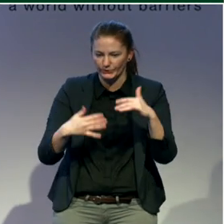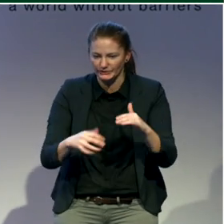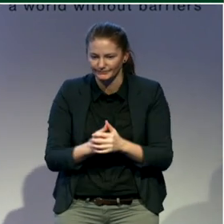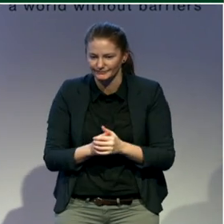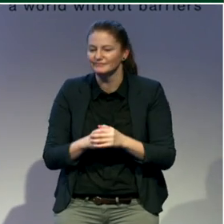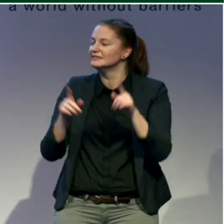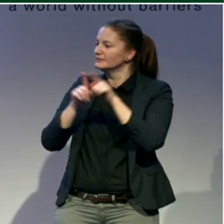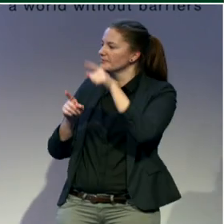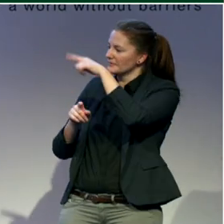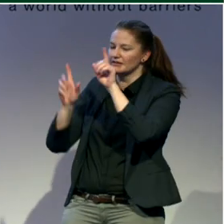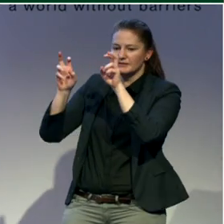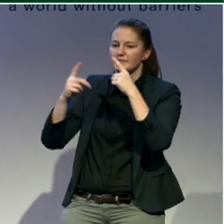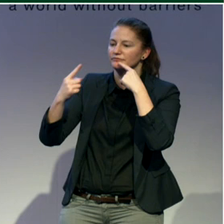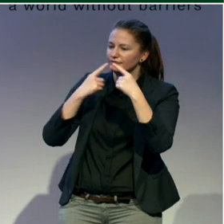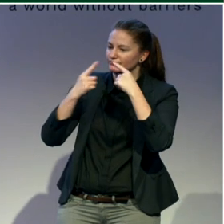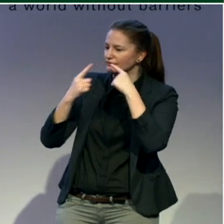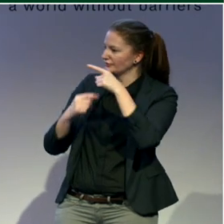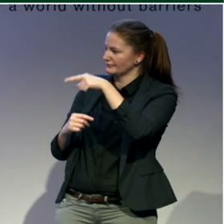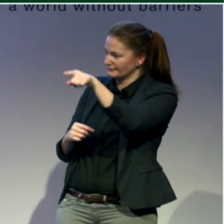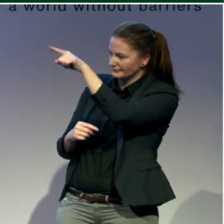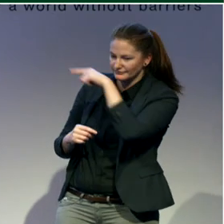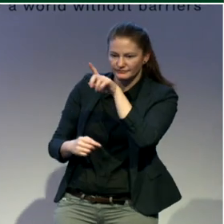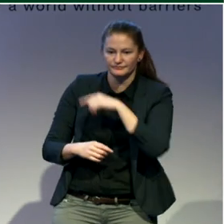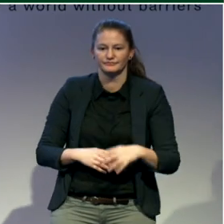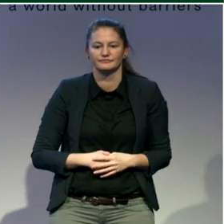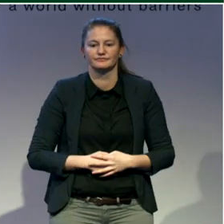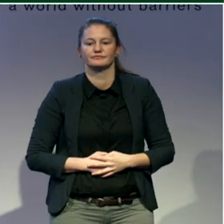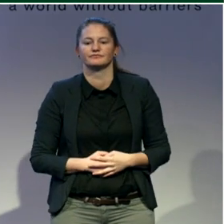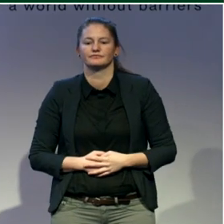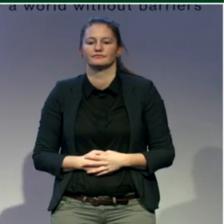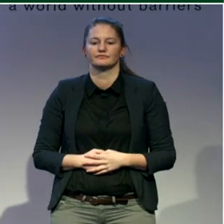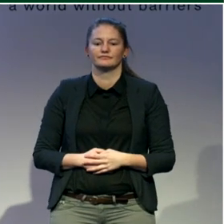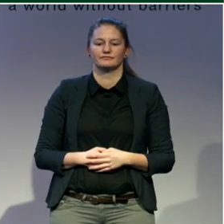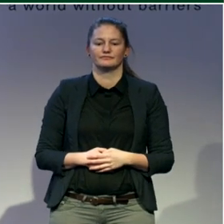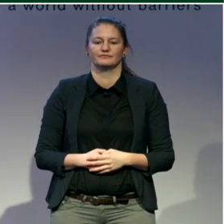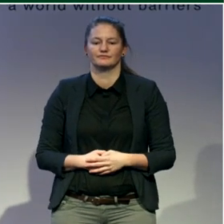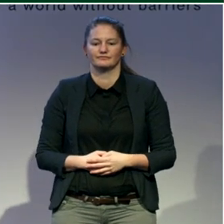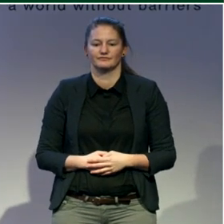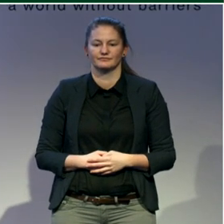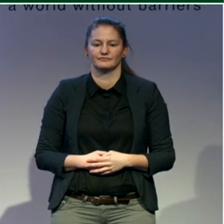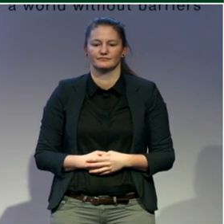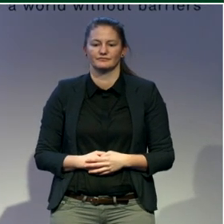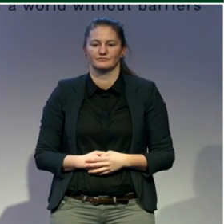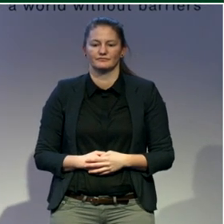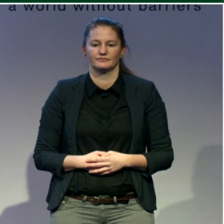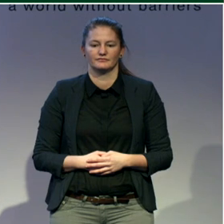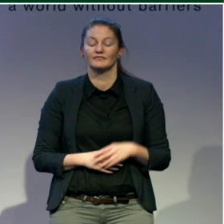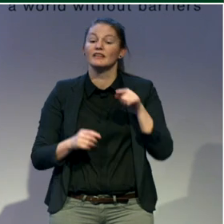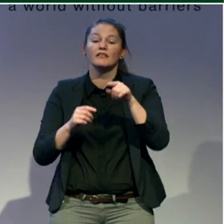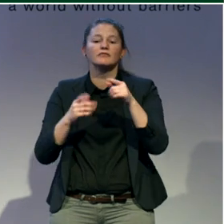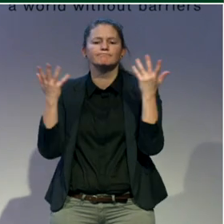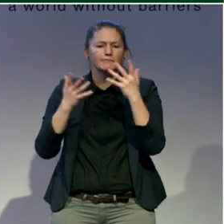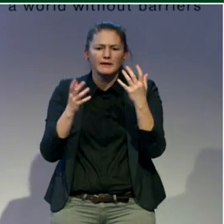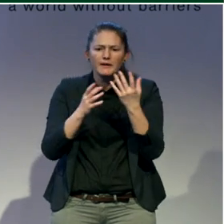also true in the health perspective. So reproductive health services are not accessible